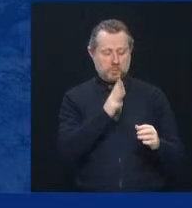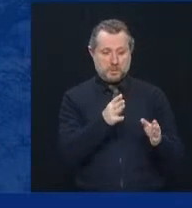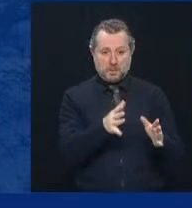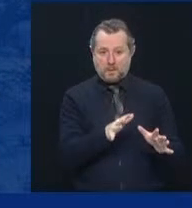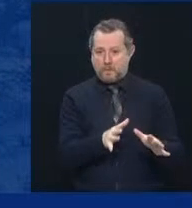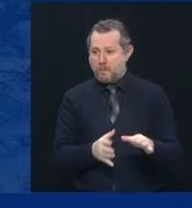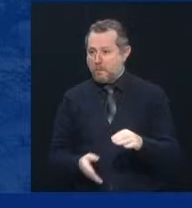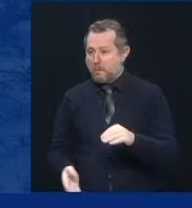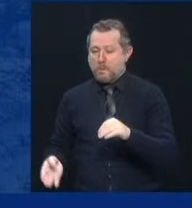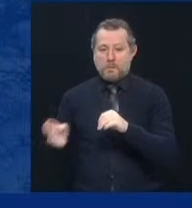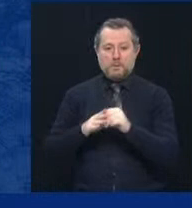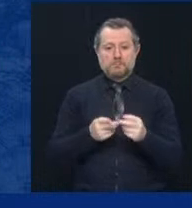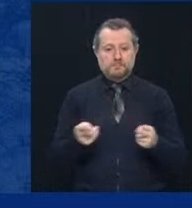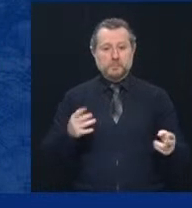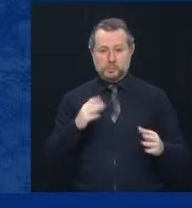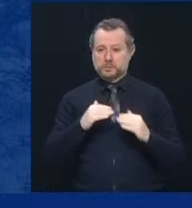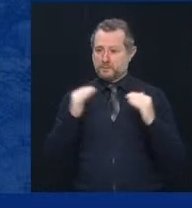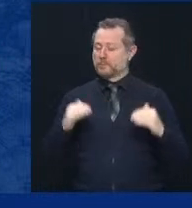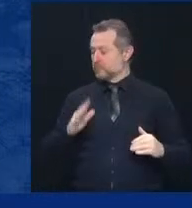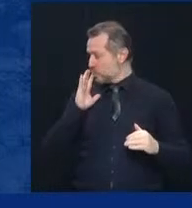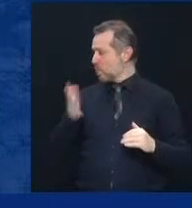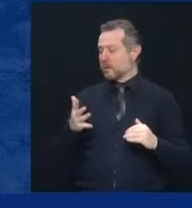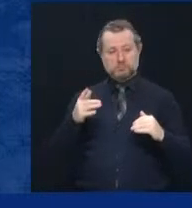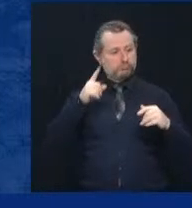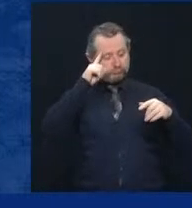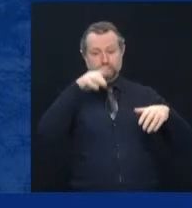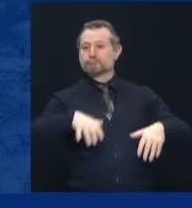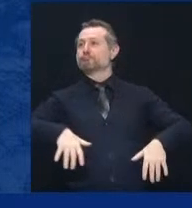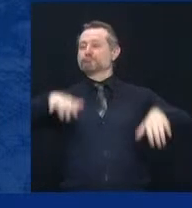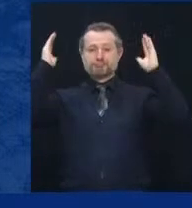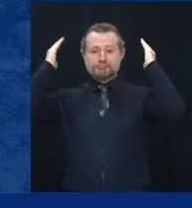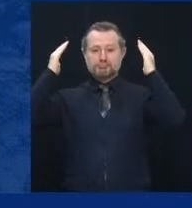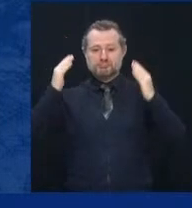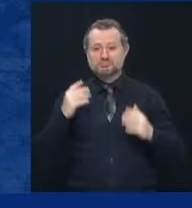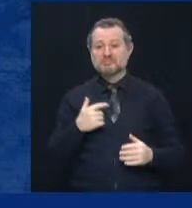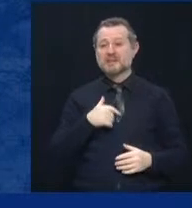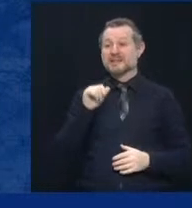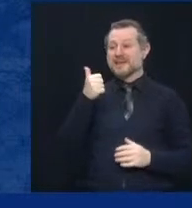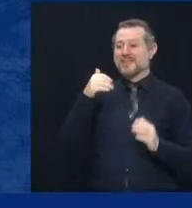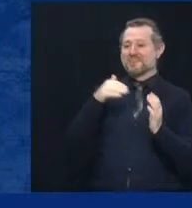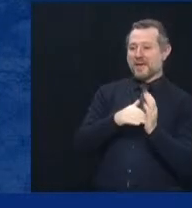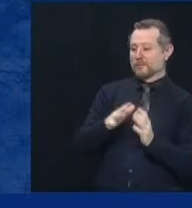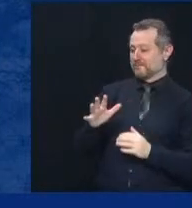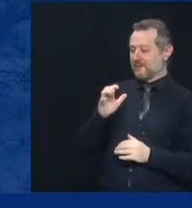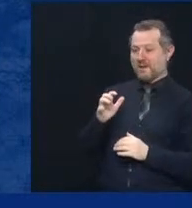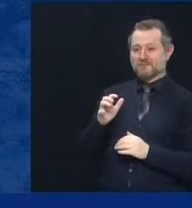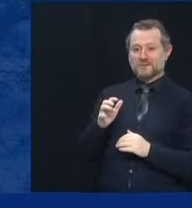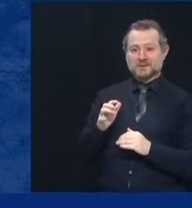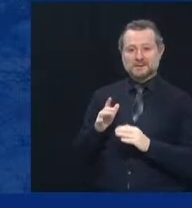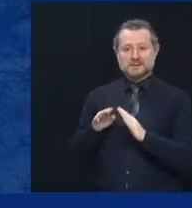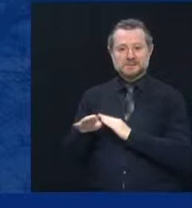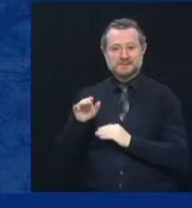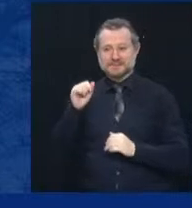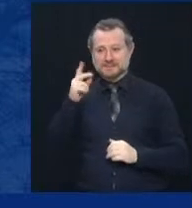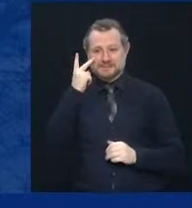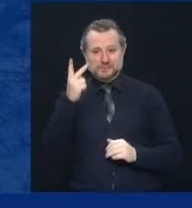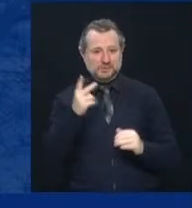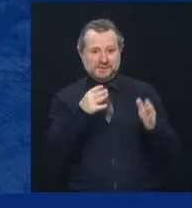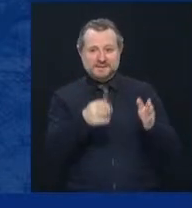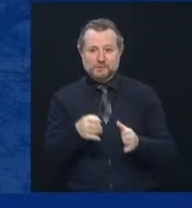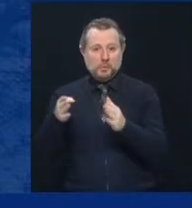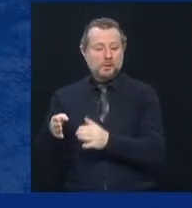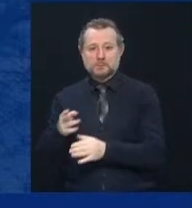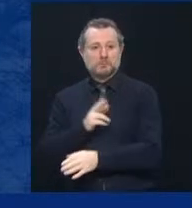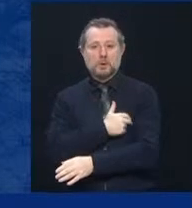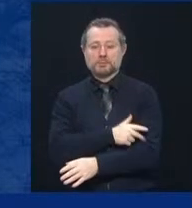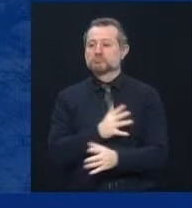system. You look at those numbers, 10,500, you would have seen individual hospitals overwhelmed, which, by the way, is